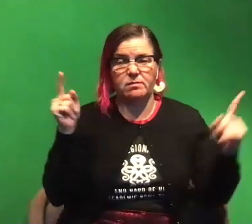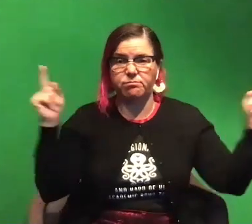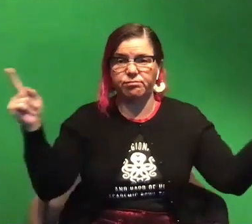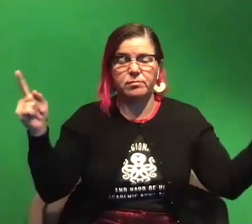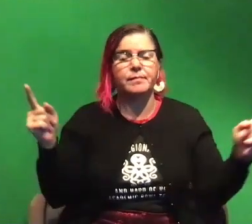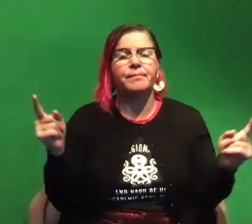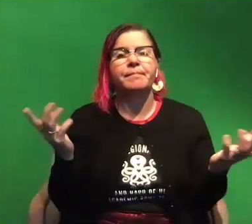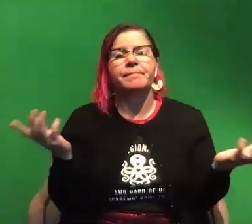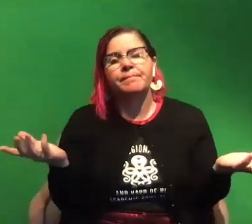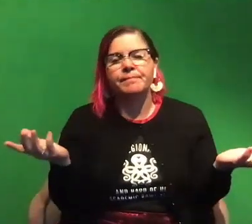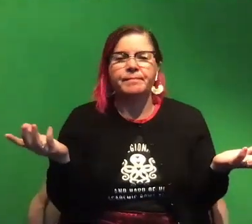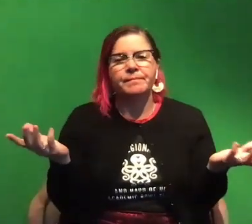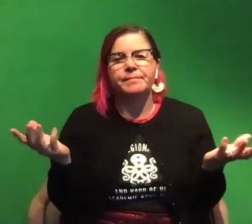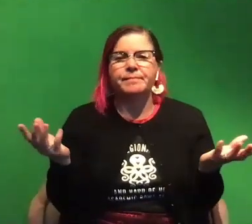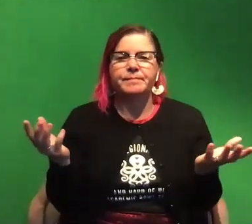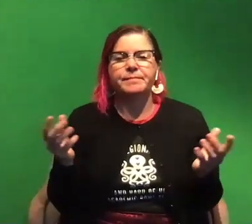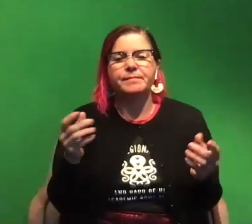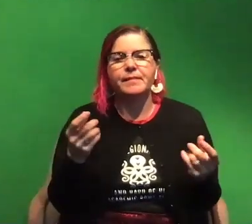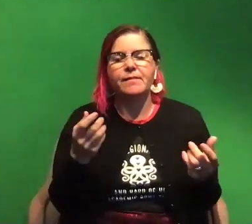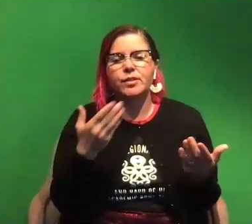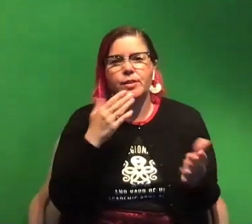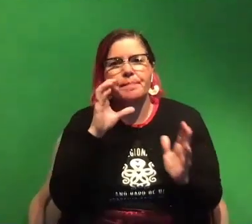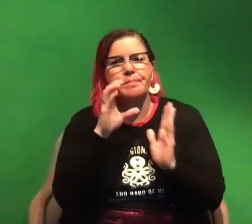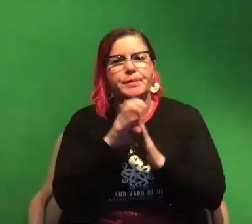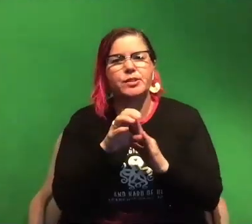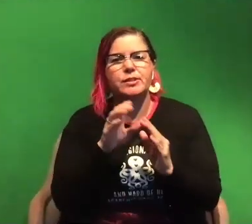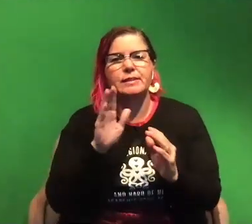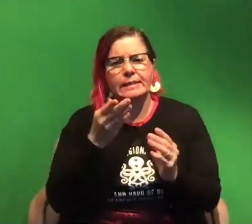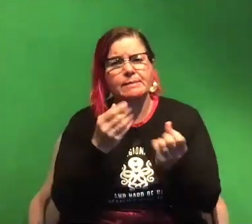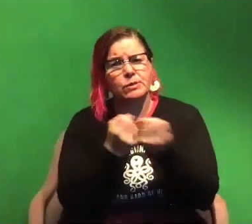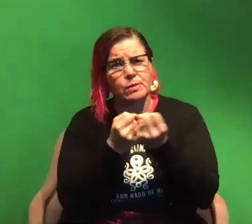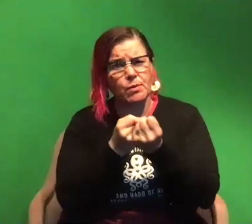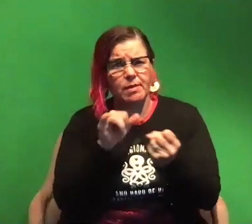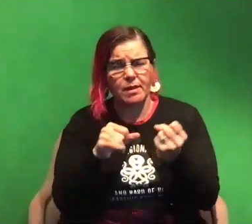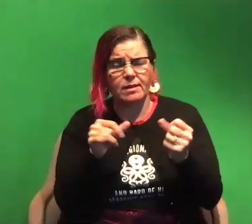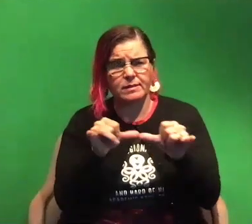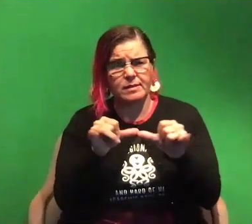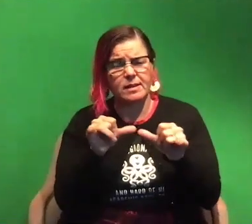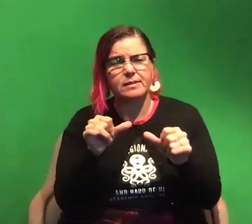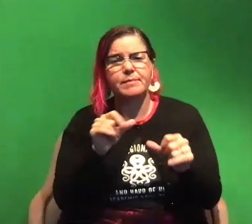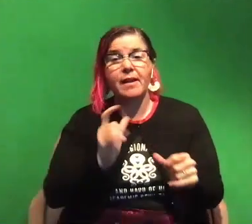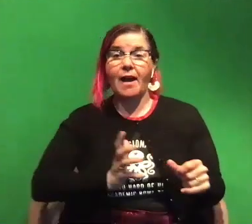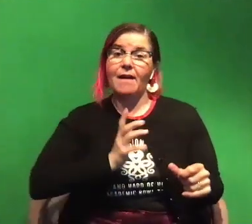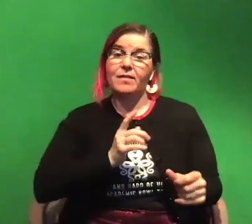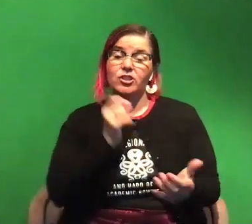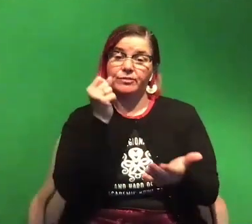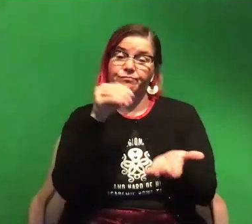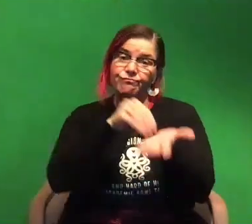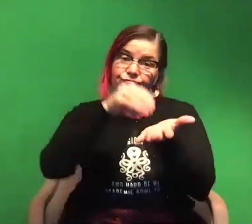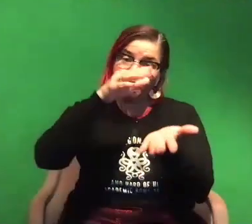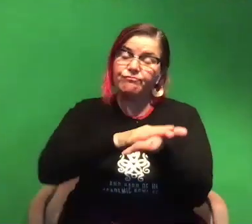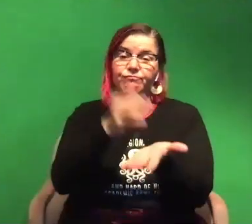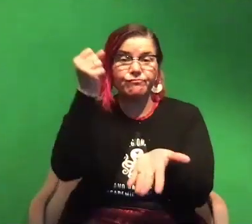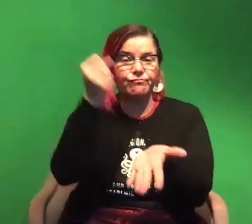although you know, there's some great pictures and things like that that seem to support that size. It hasn't been officially documented to